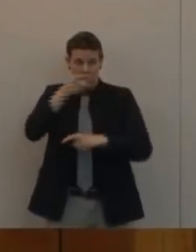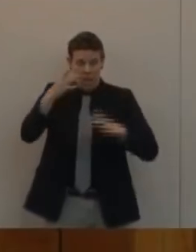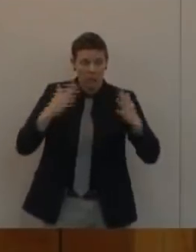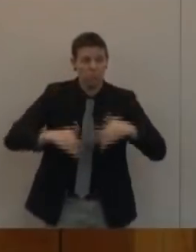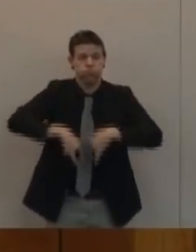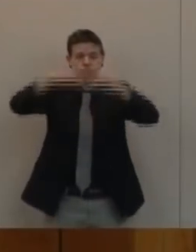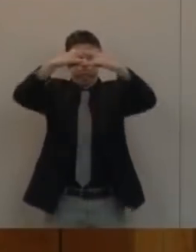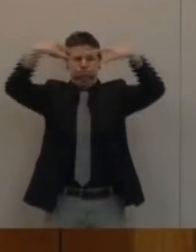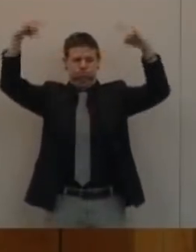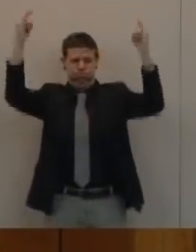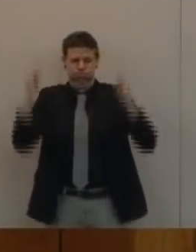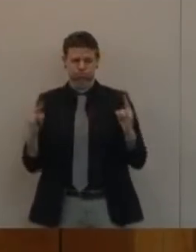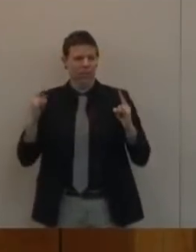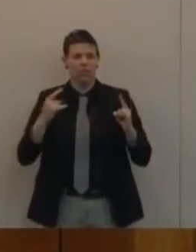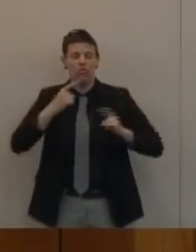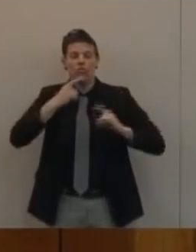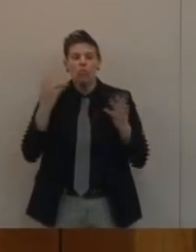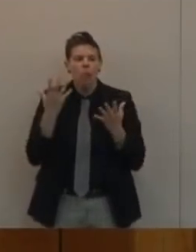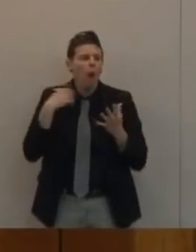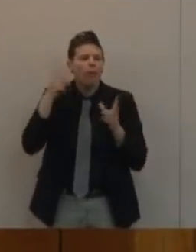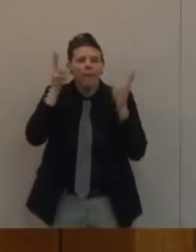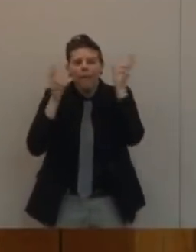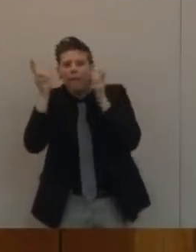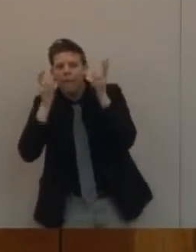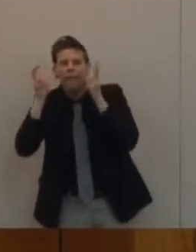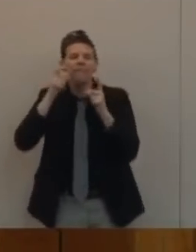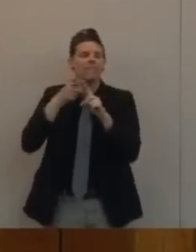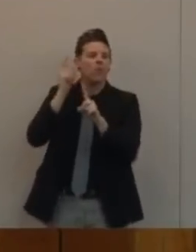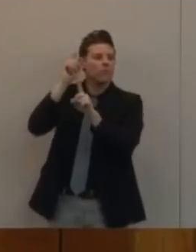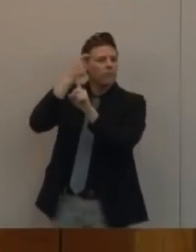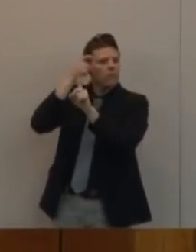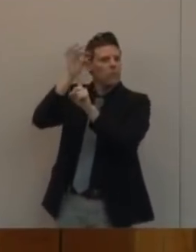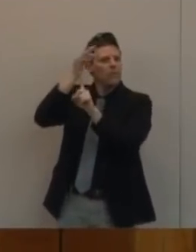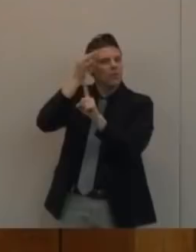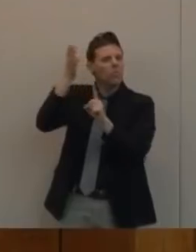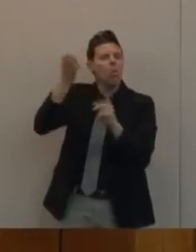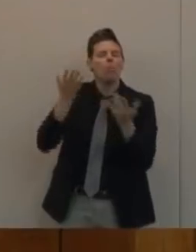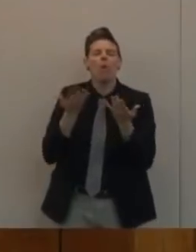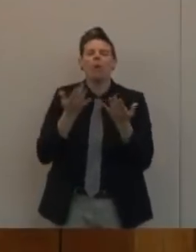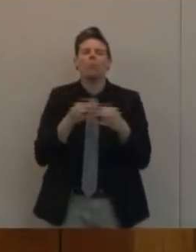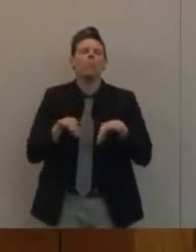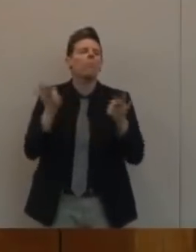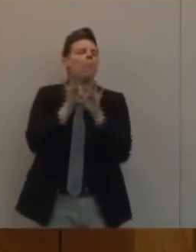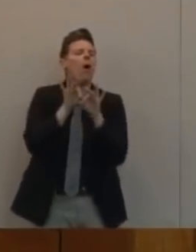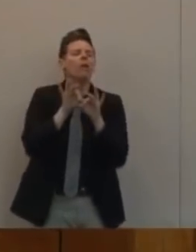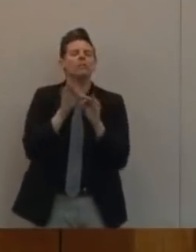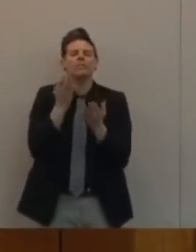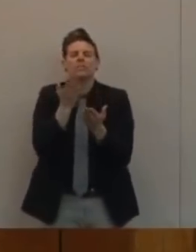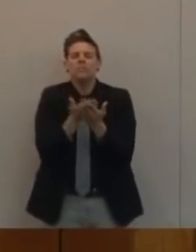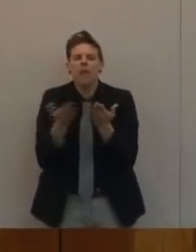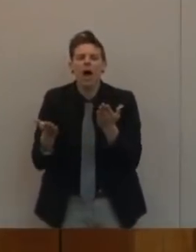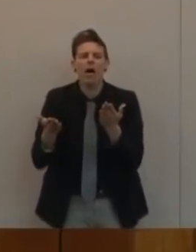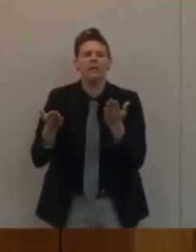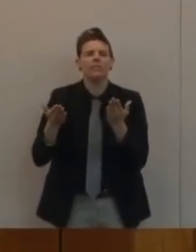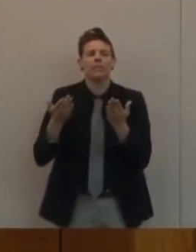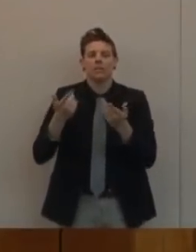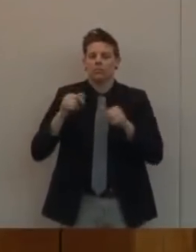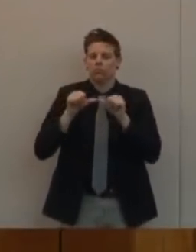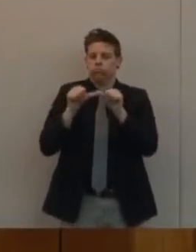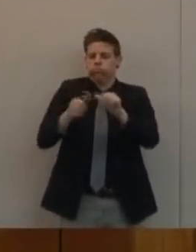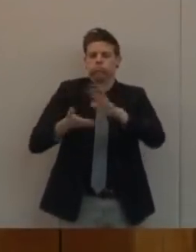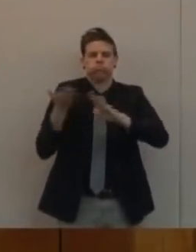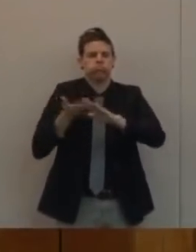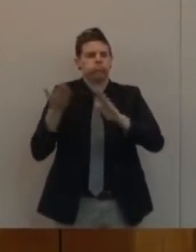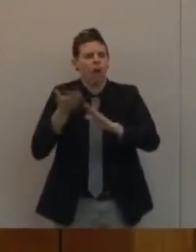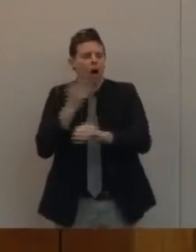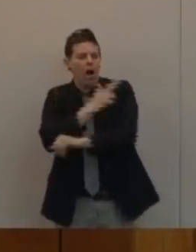of what we're getting from the federal government are the supplies and equipment necessary to run a hospital, meds and things like that for